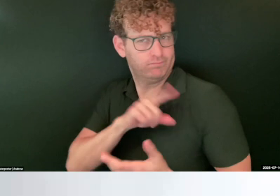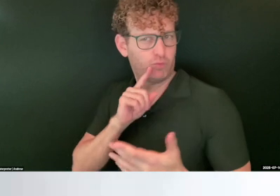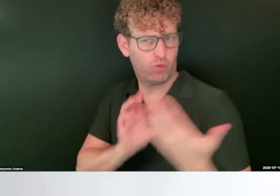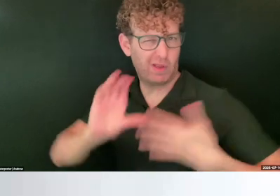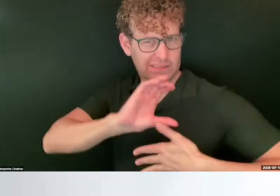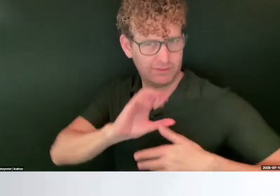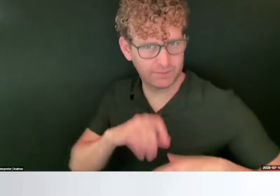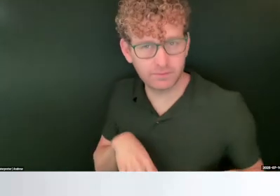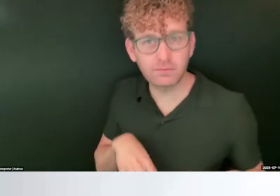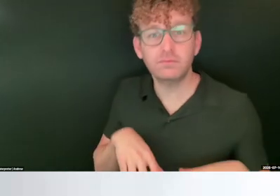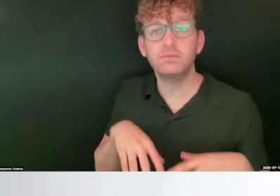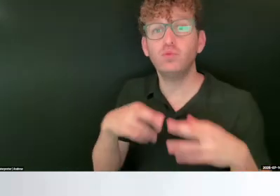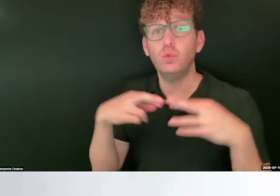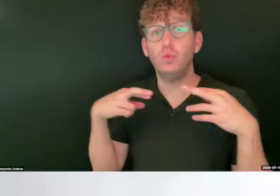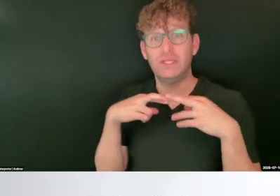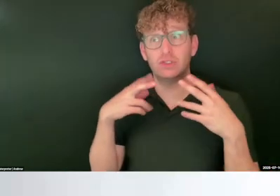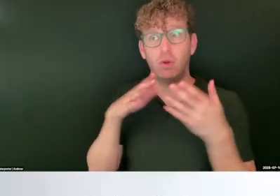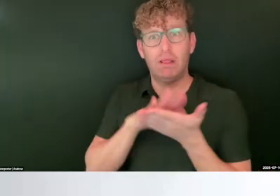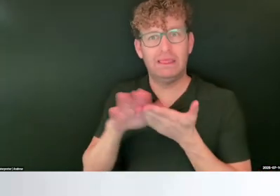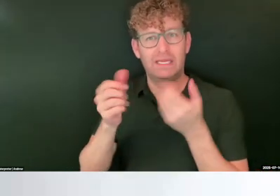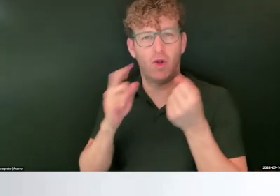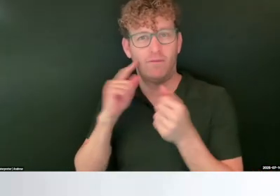an overview of the Clean Cars for All program.